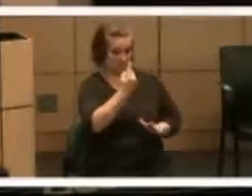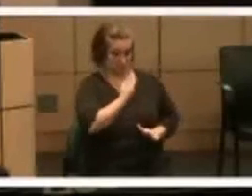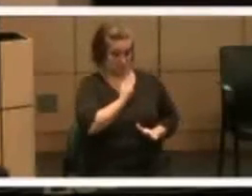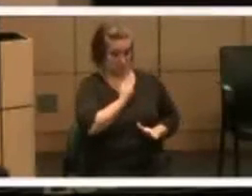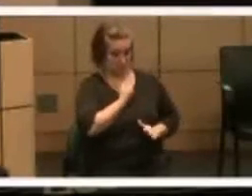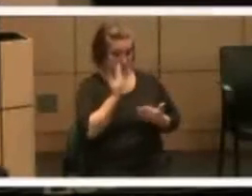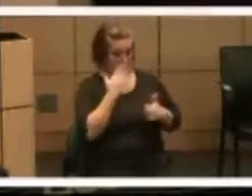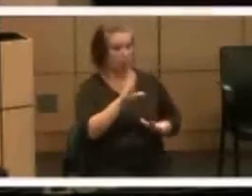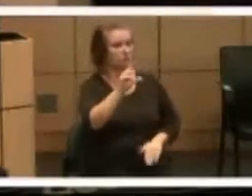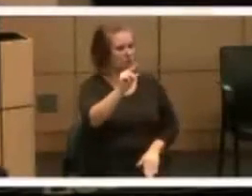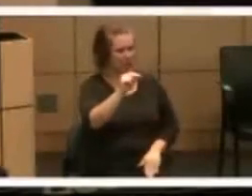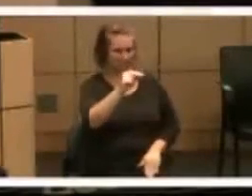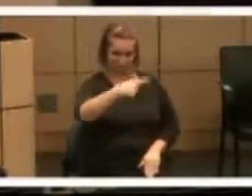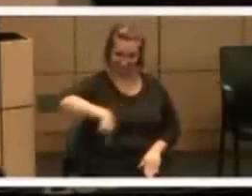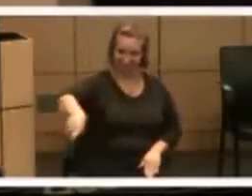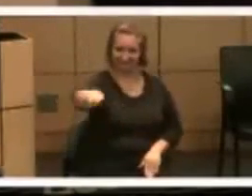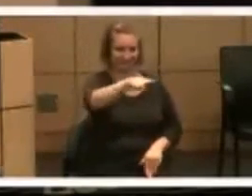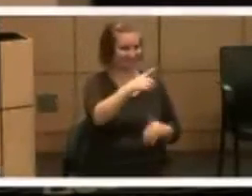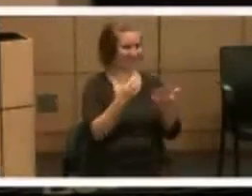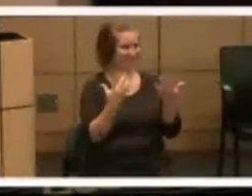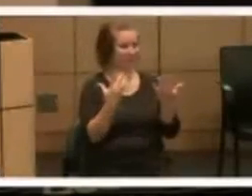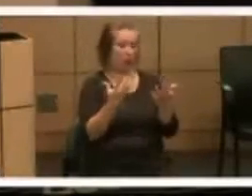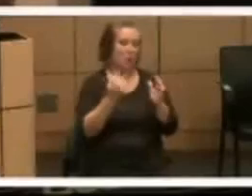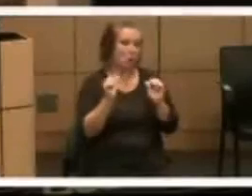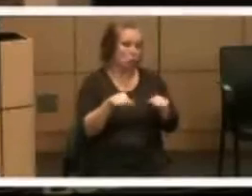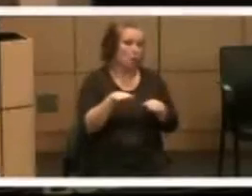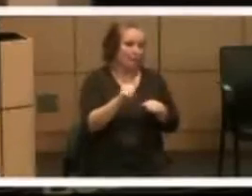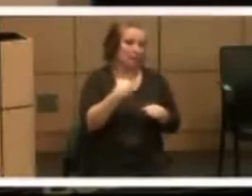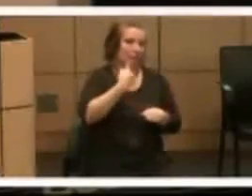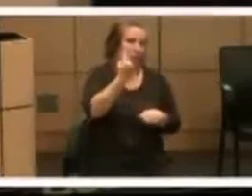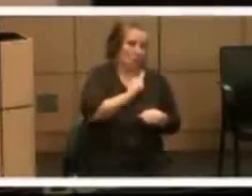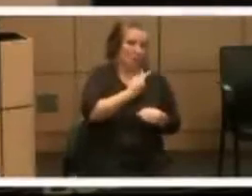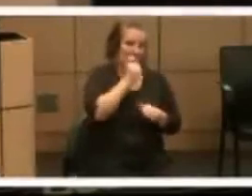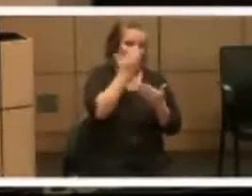think well, it could be, but